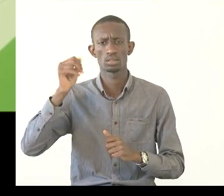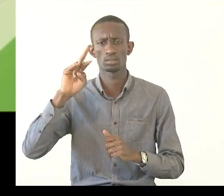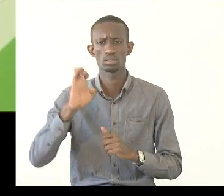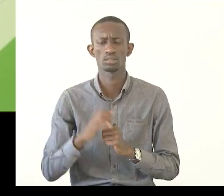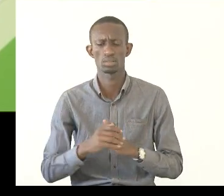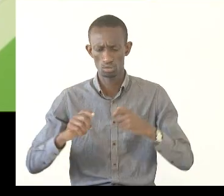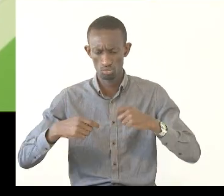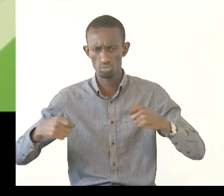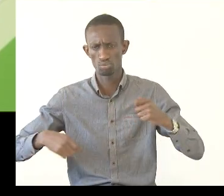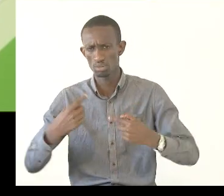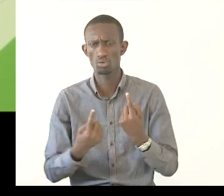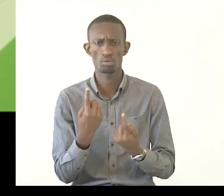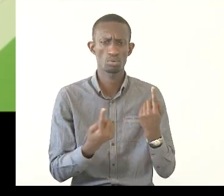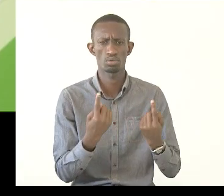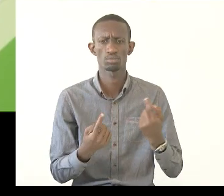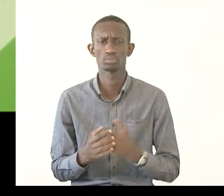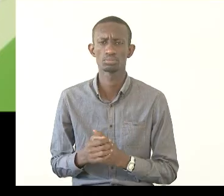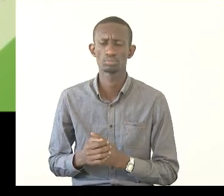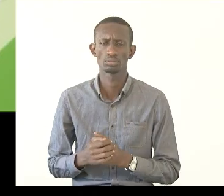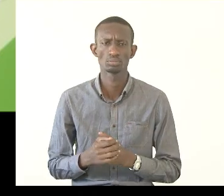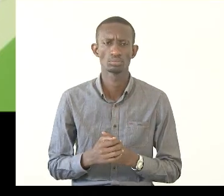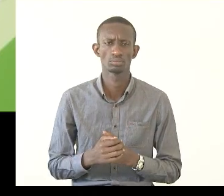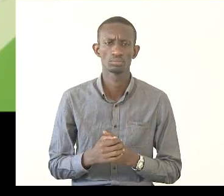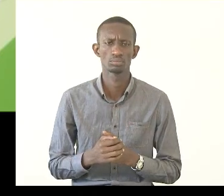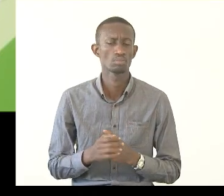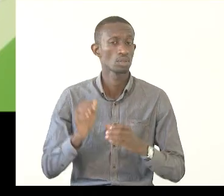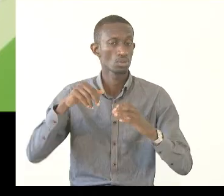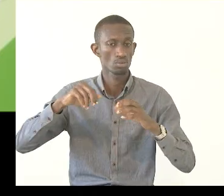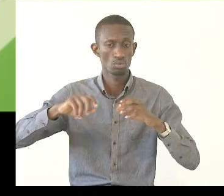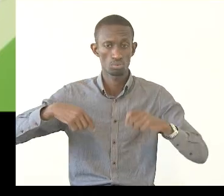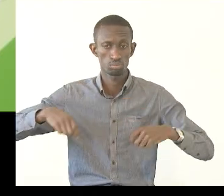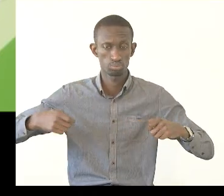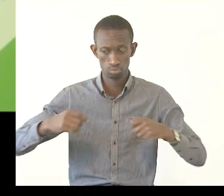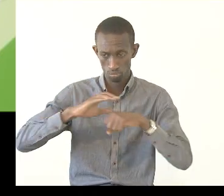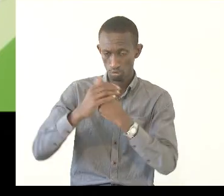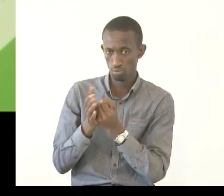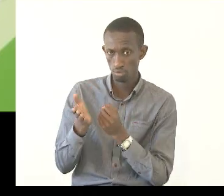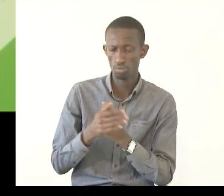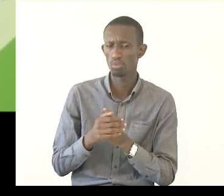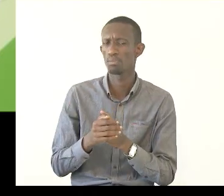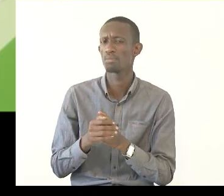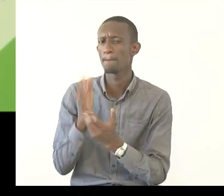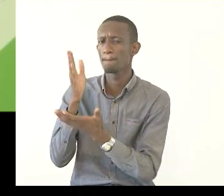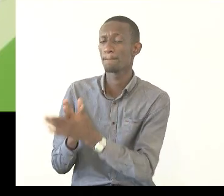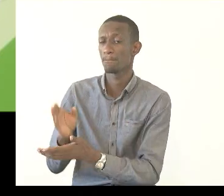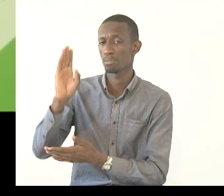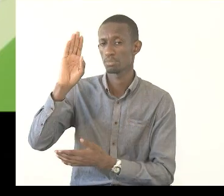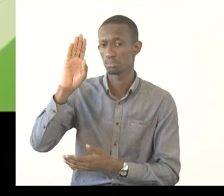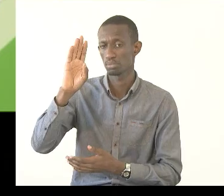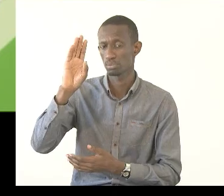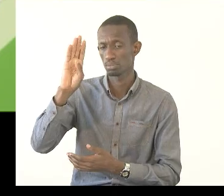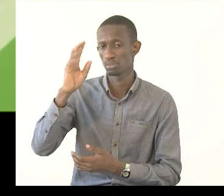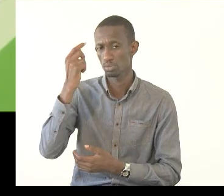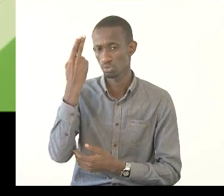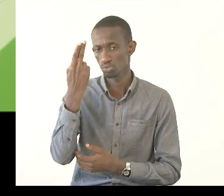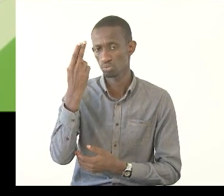reaction. In the reaction to form, that is part 2 of B, in the reaction to form